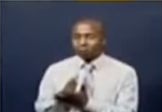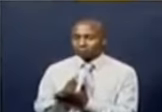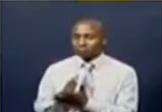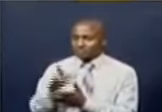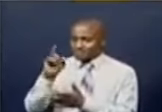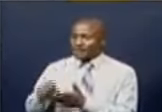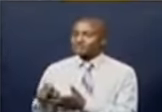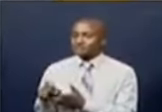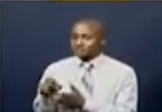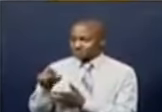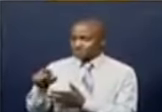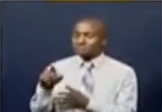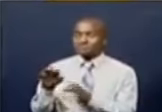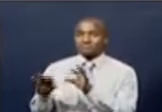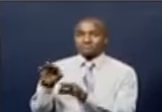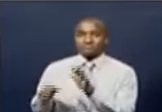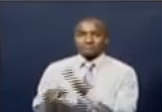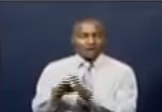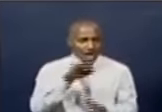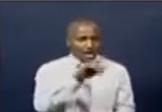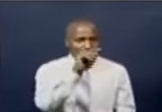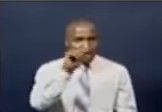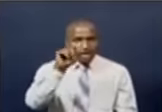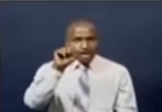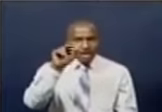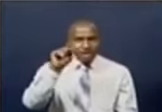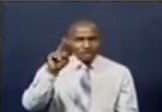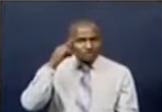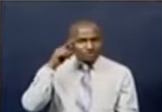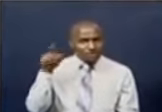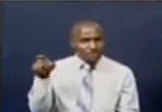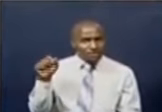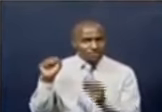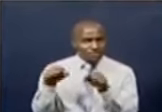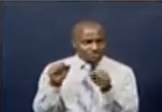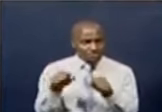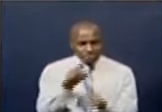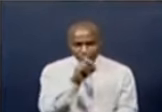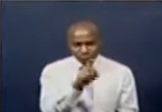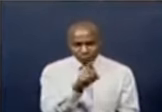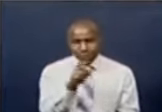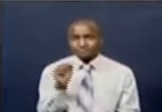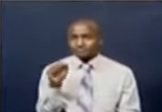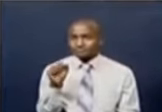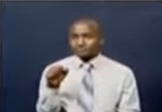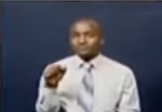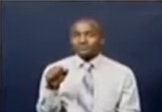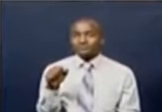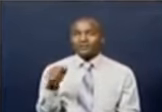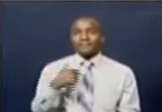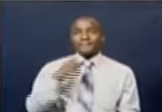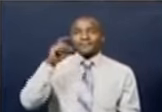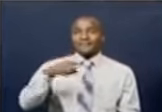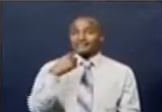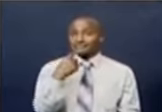But do you think that's going to happen? Let me get Moses on this. Moses, do you think that is possible? Well, Hussein, what I must say is